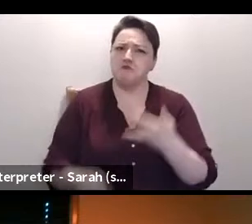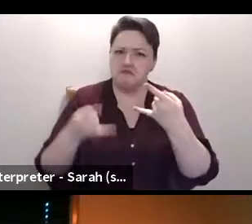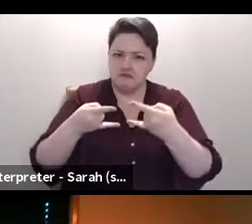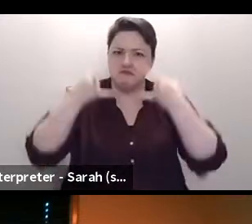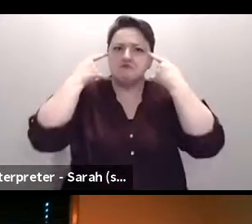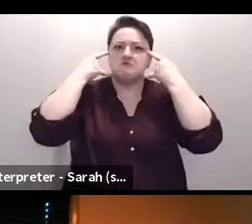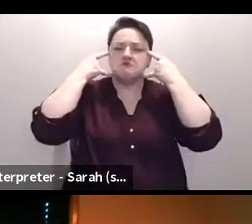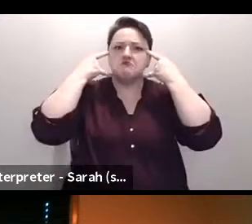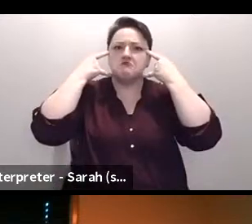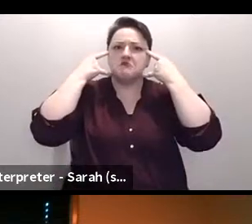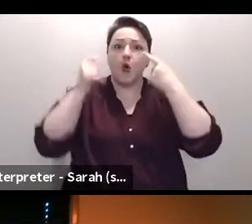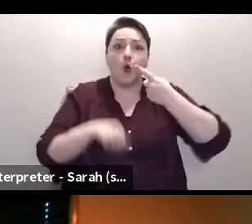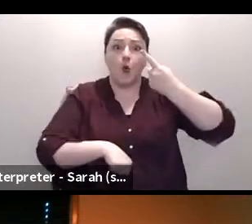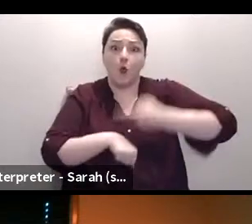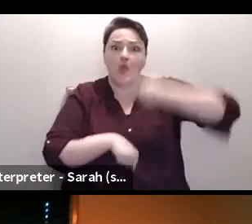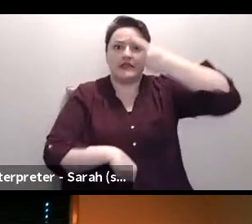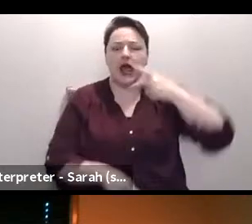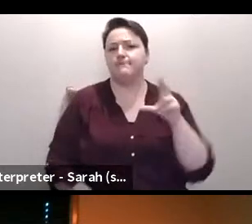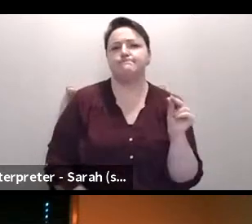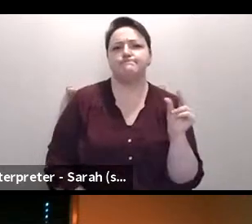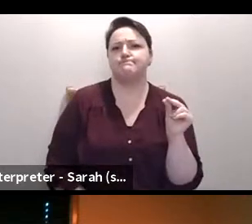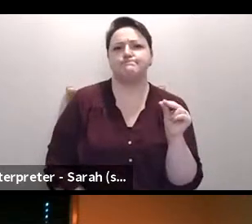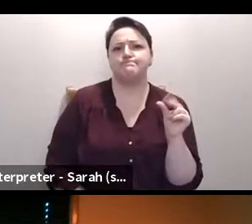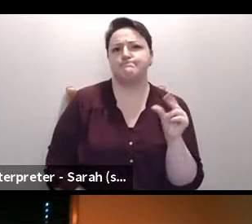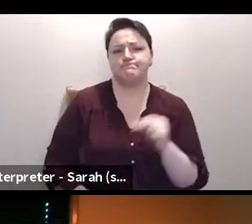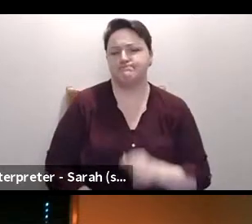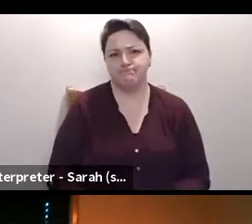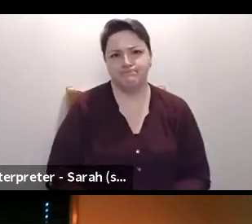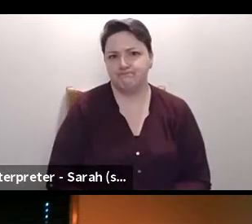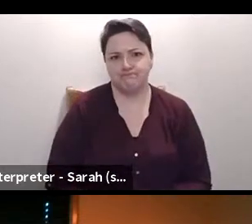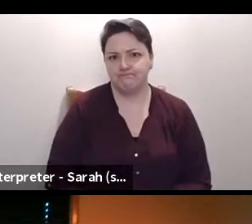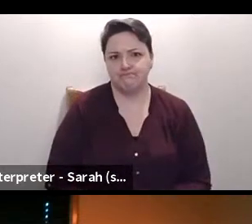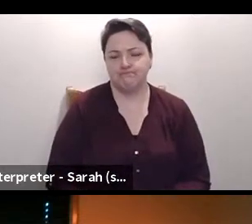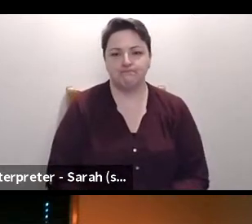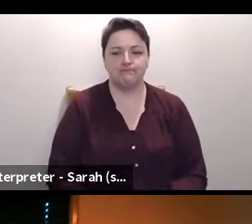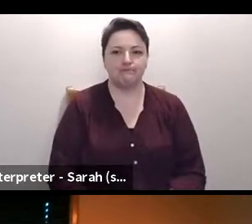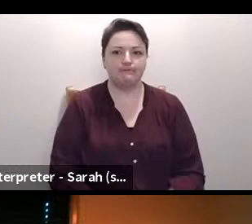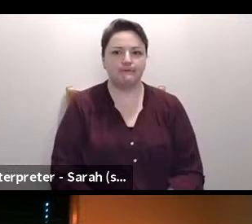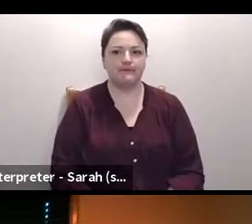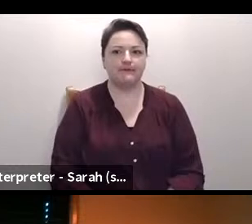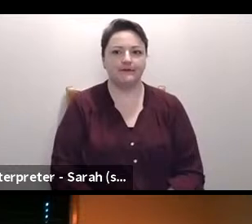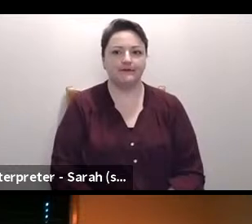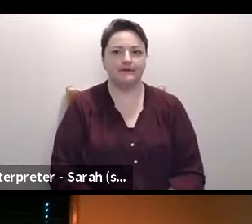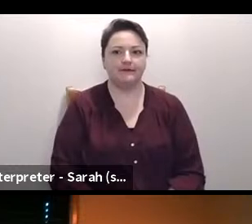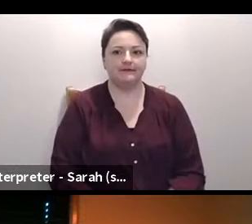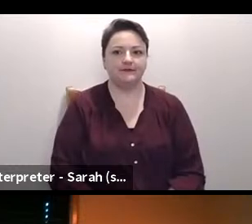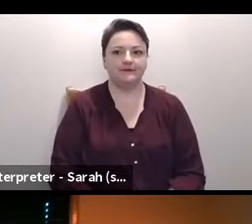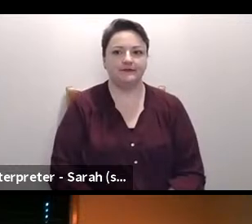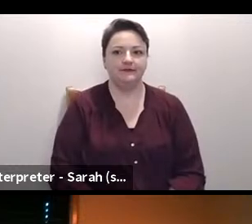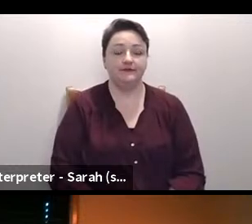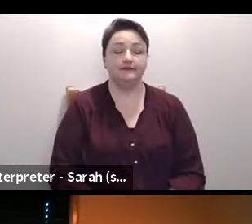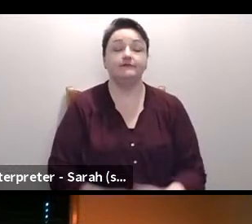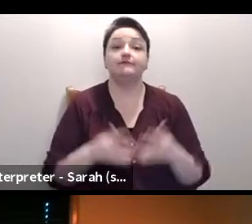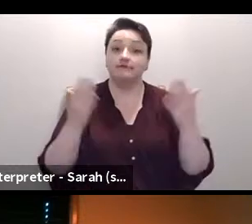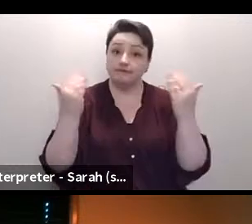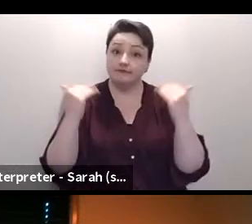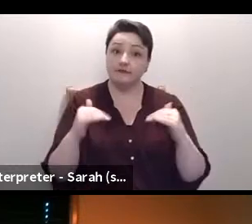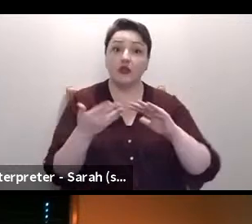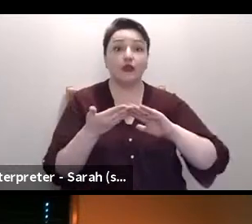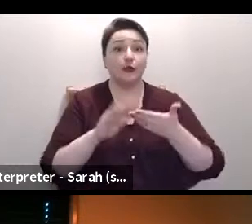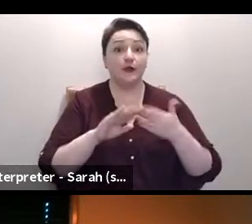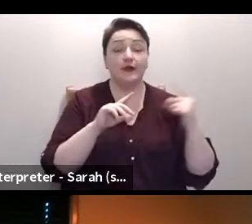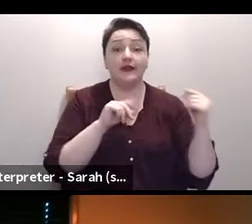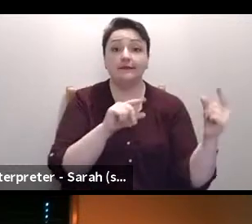just once. They're not a once use, a single use kind of mask. And we're also hearing a lot of interest in